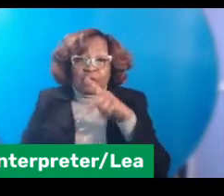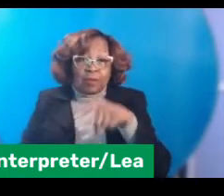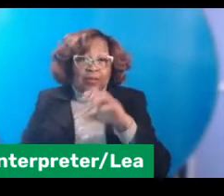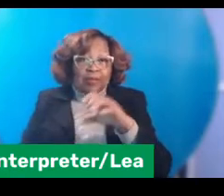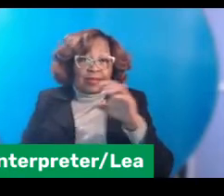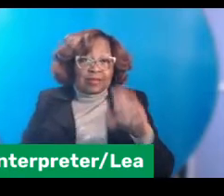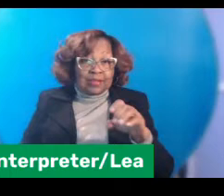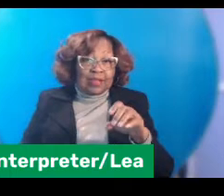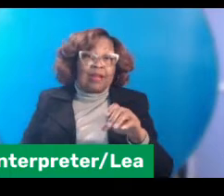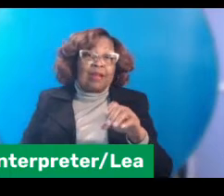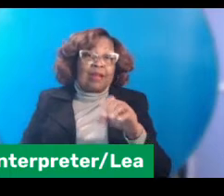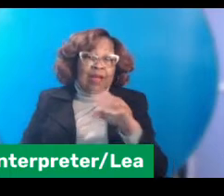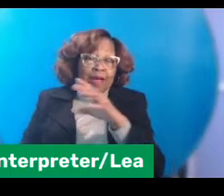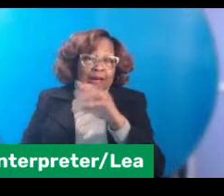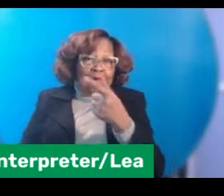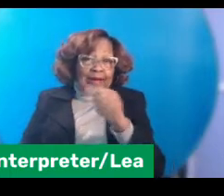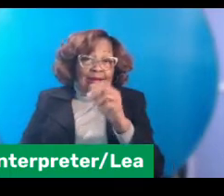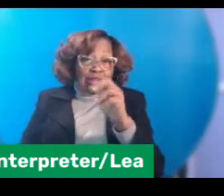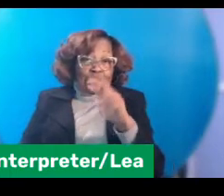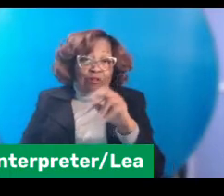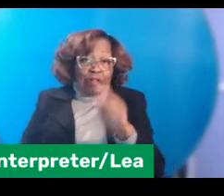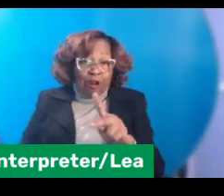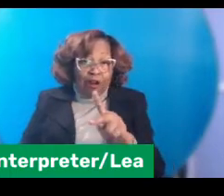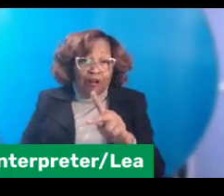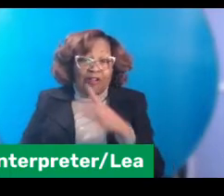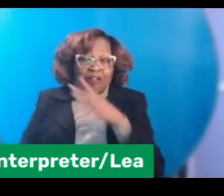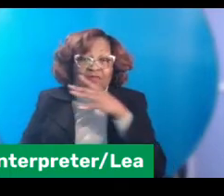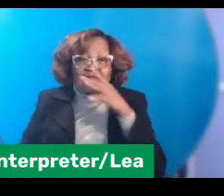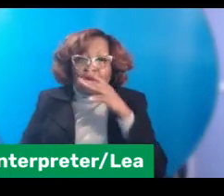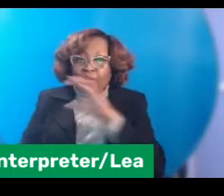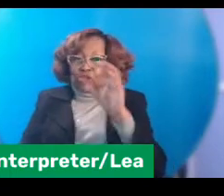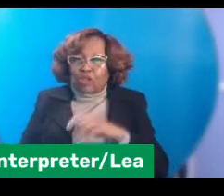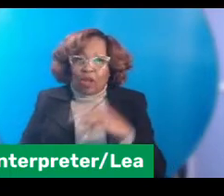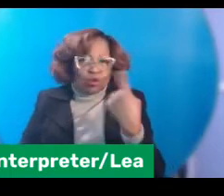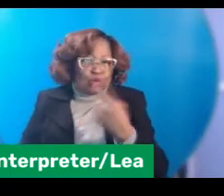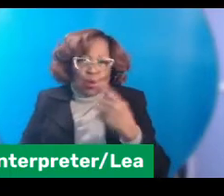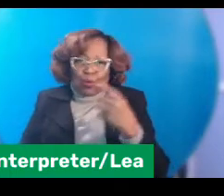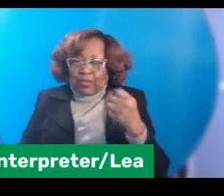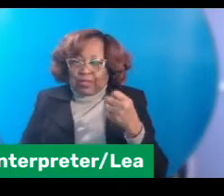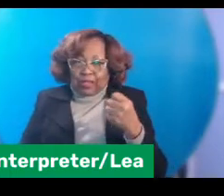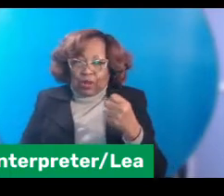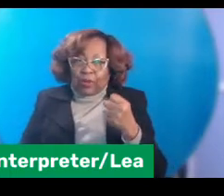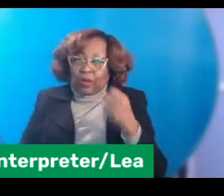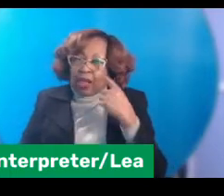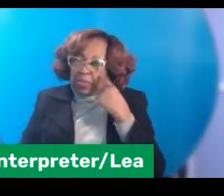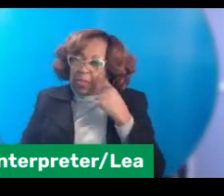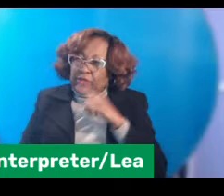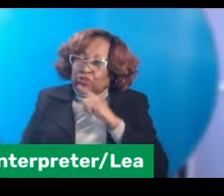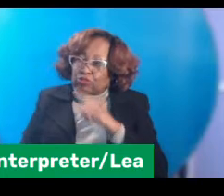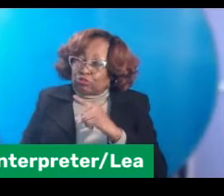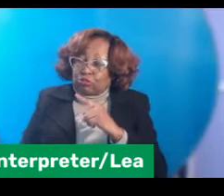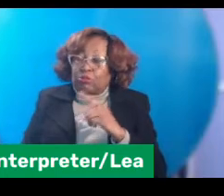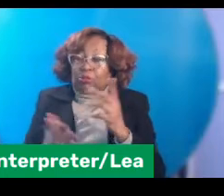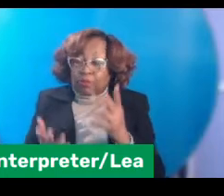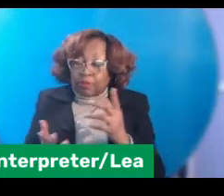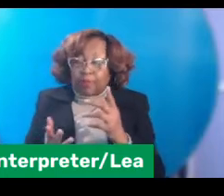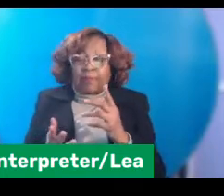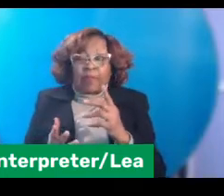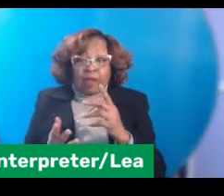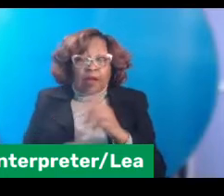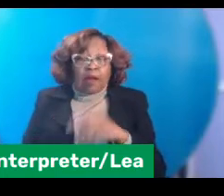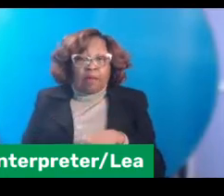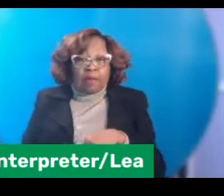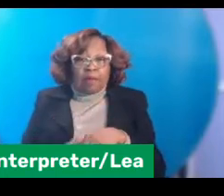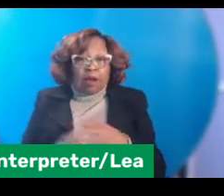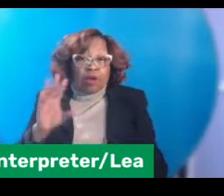Glenart Farm, which is Chicago's only dairy that I know of personally, but I'm pretty sure that that's true. All in, there